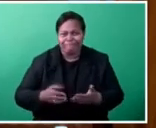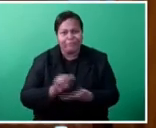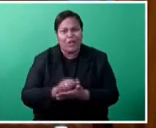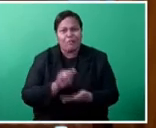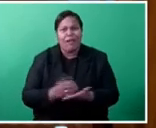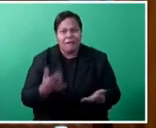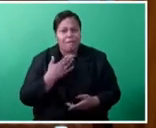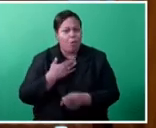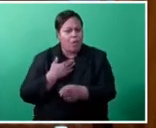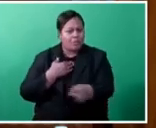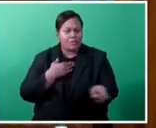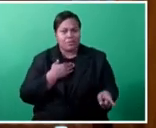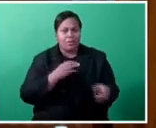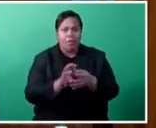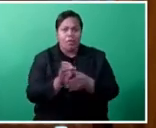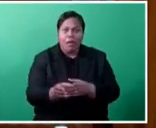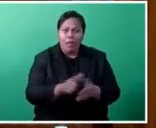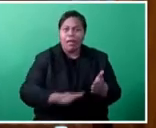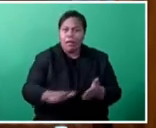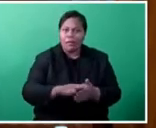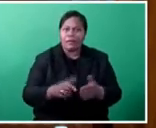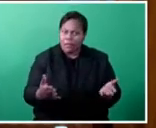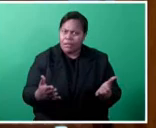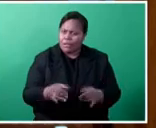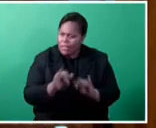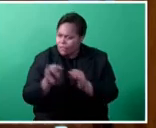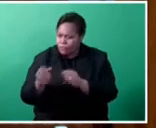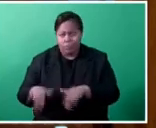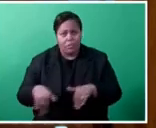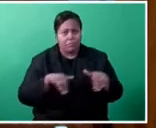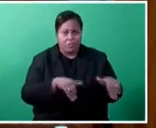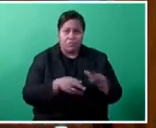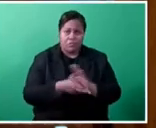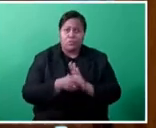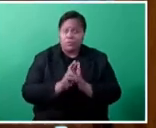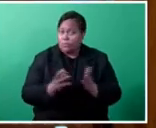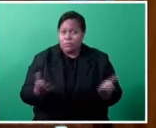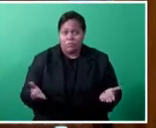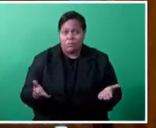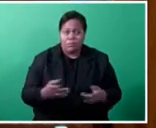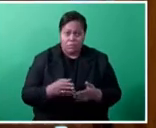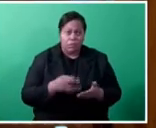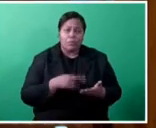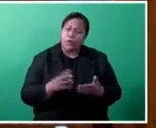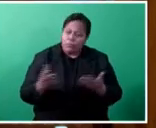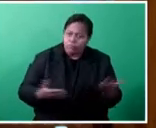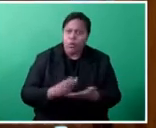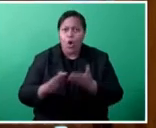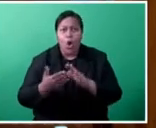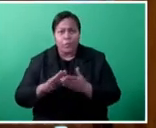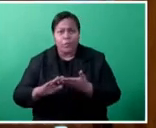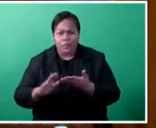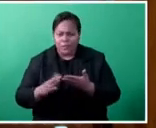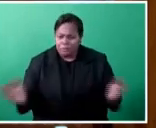participants expressed their individual evaluation responses, their gratitude, with the idea of involvement and community liaison promoted by the government